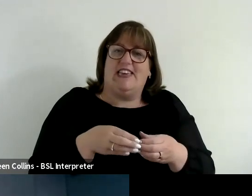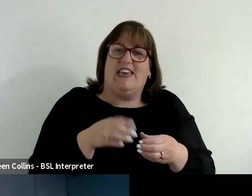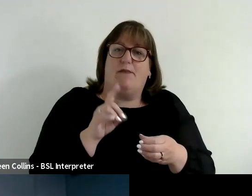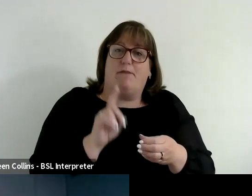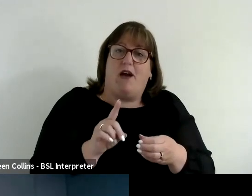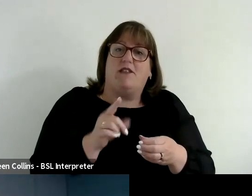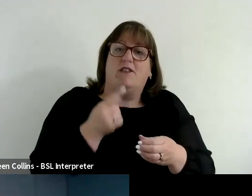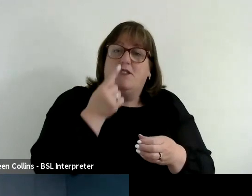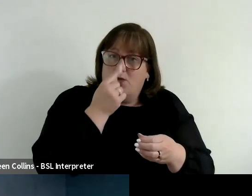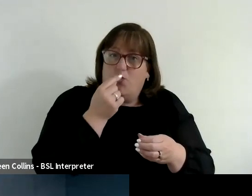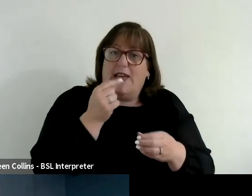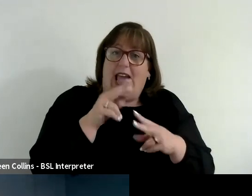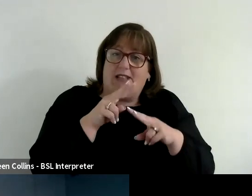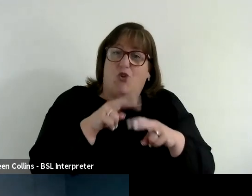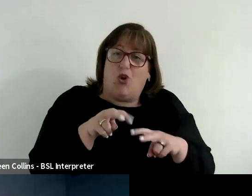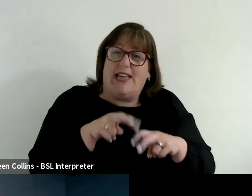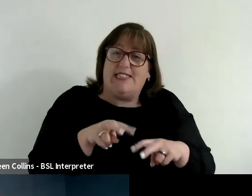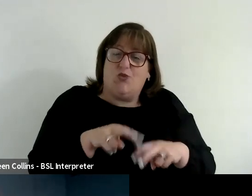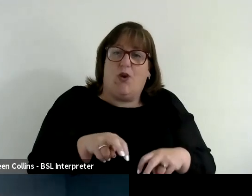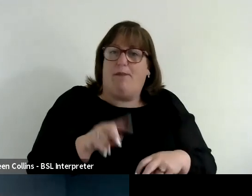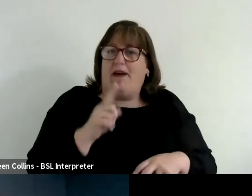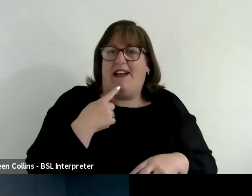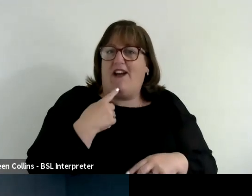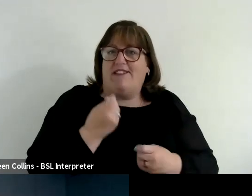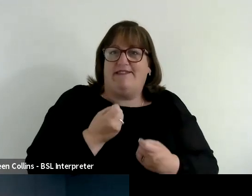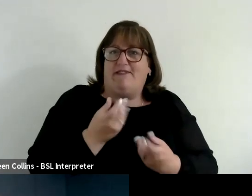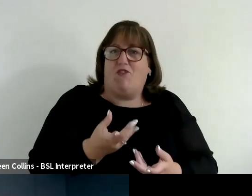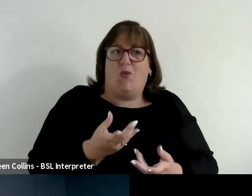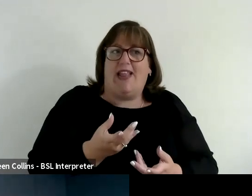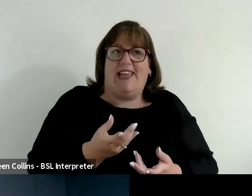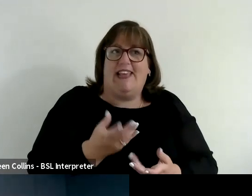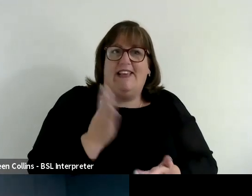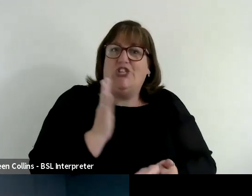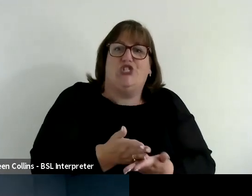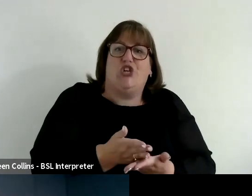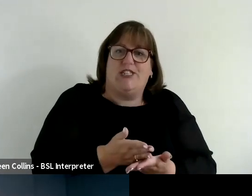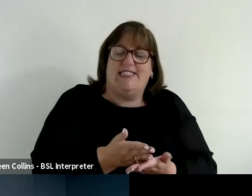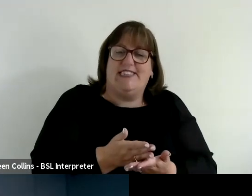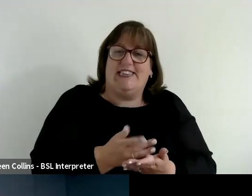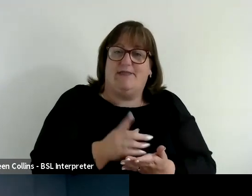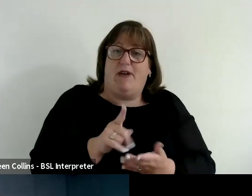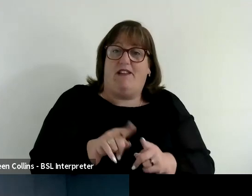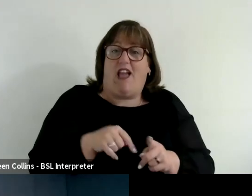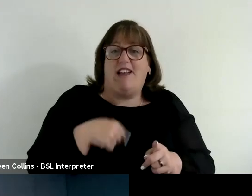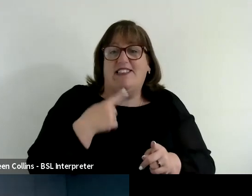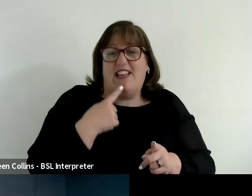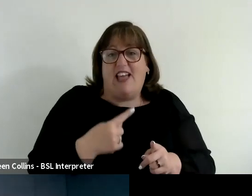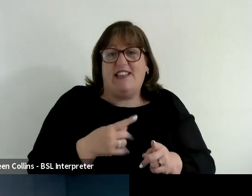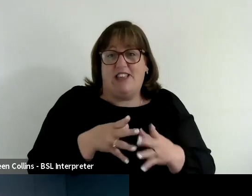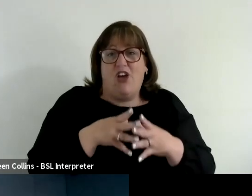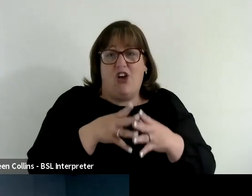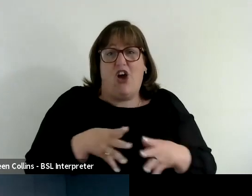I can't give you any certainties, but it is another growth area. So we could well